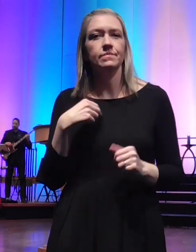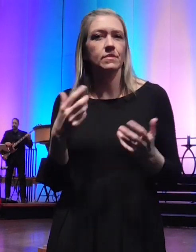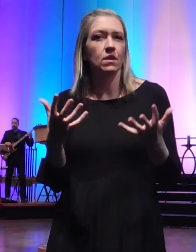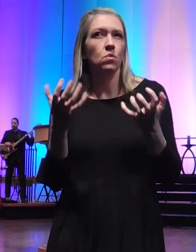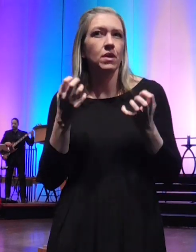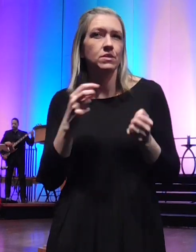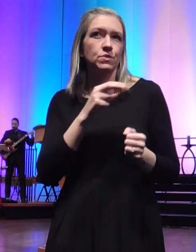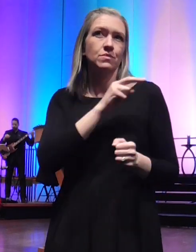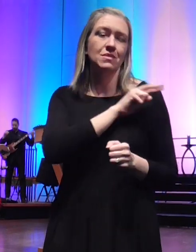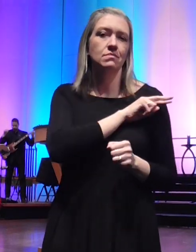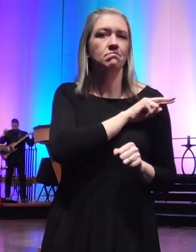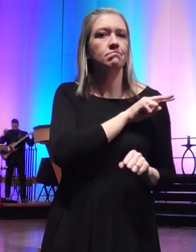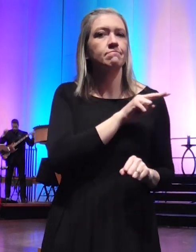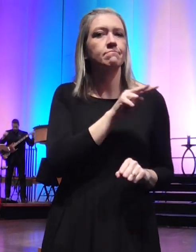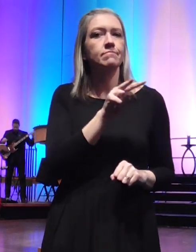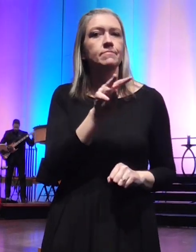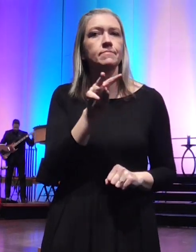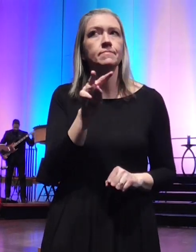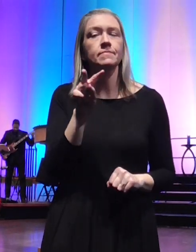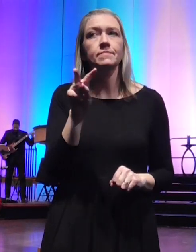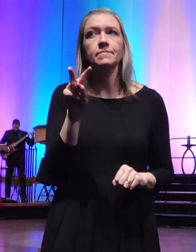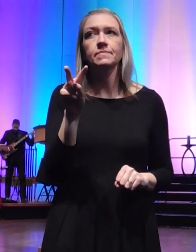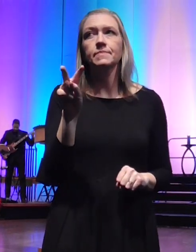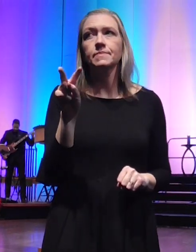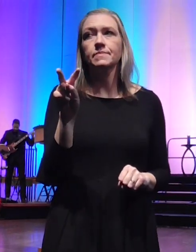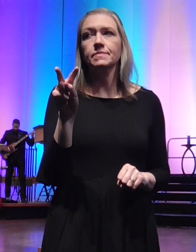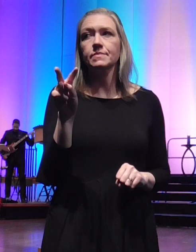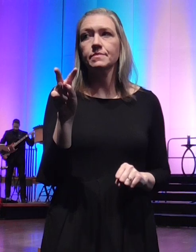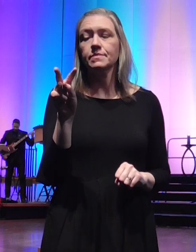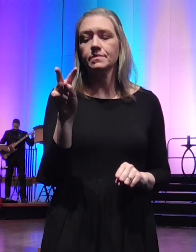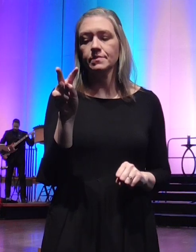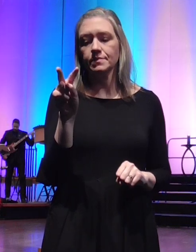I want to see you.